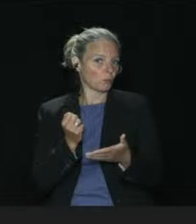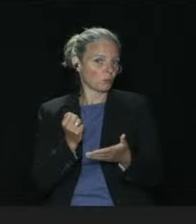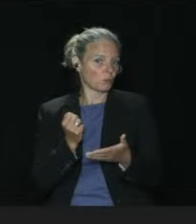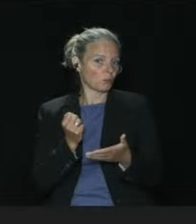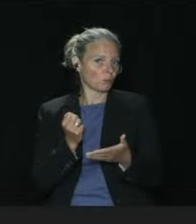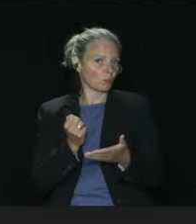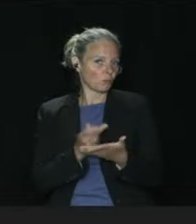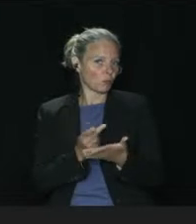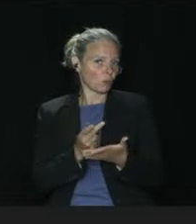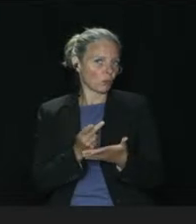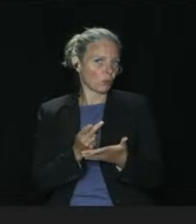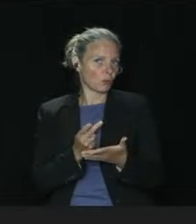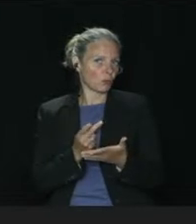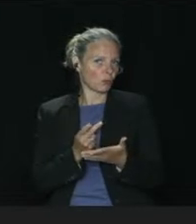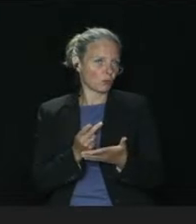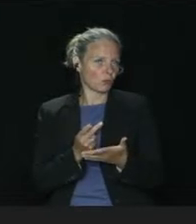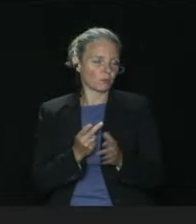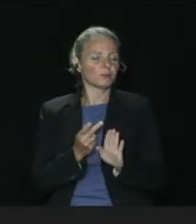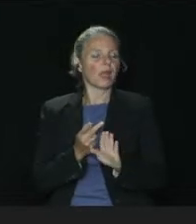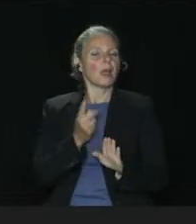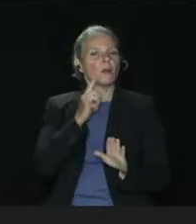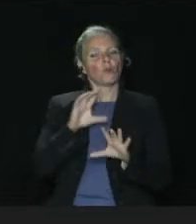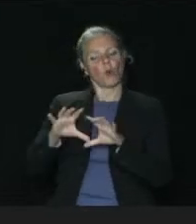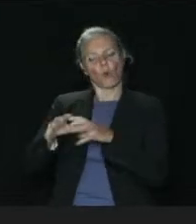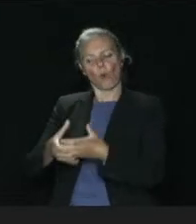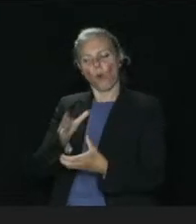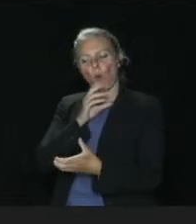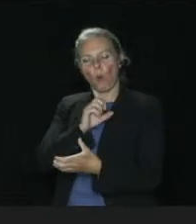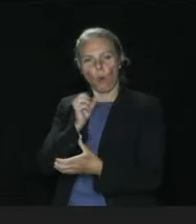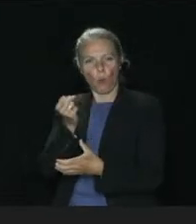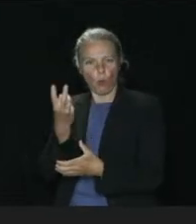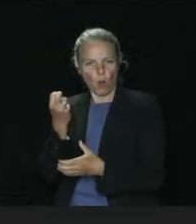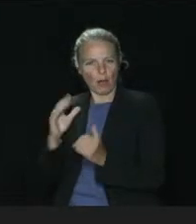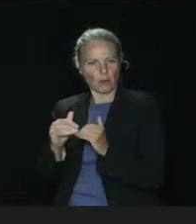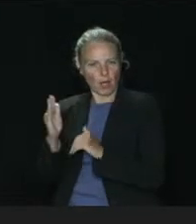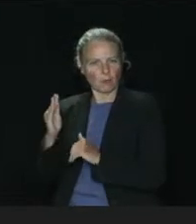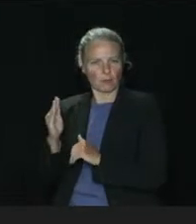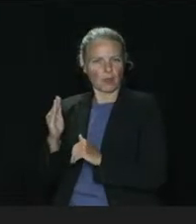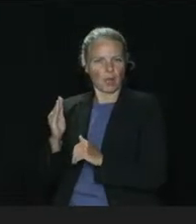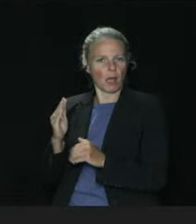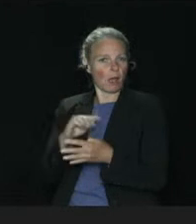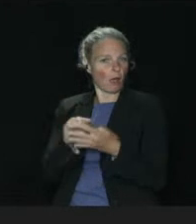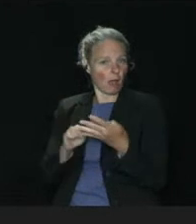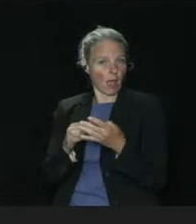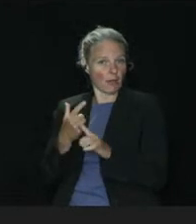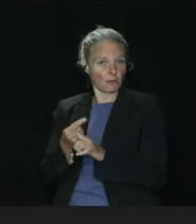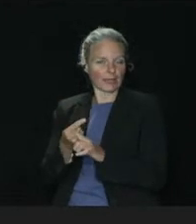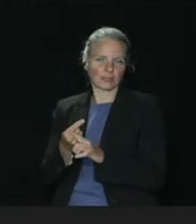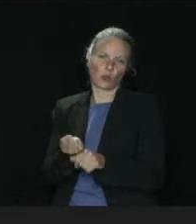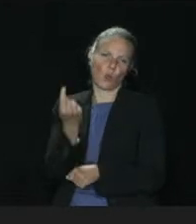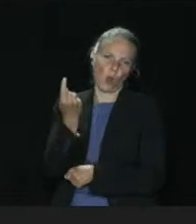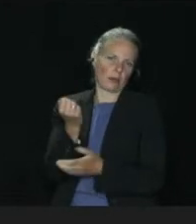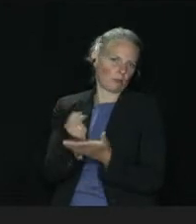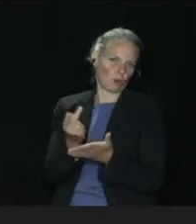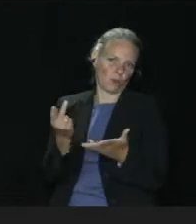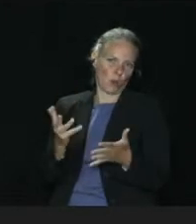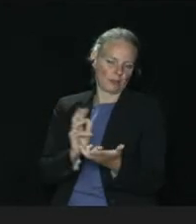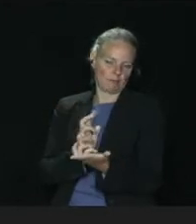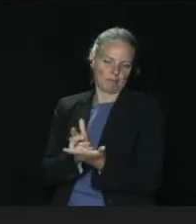I guess, youth or adolescents, 12 years or older. Obviously, younger kids can't be